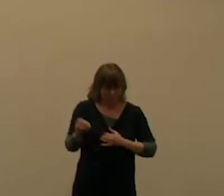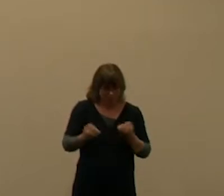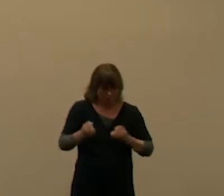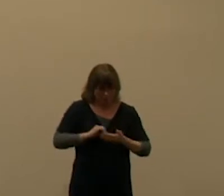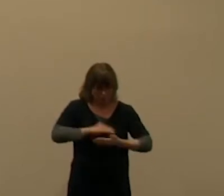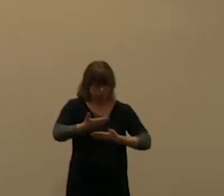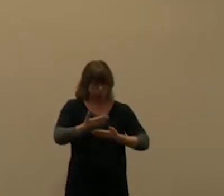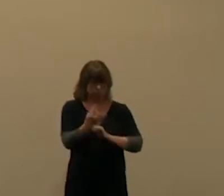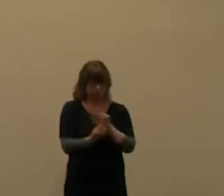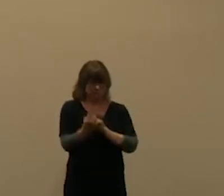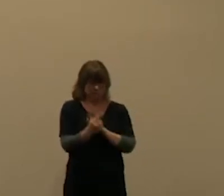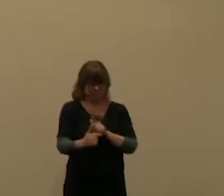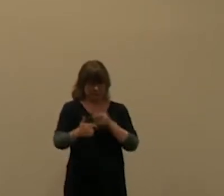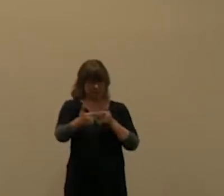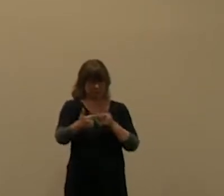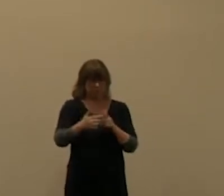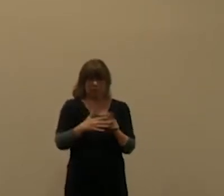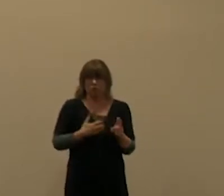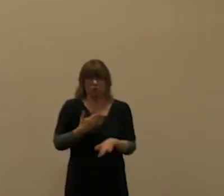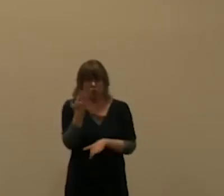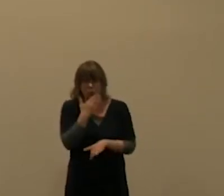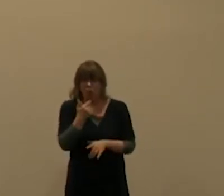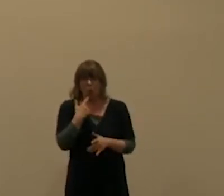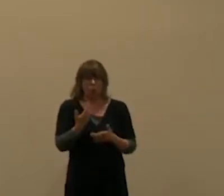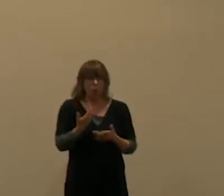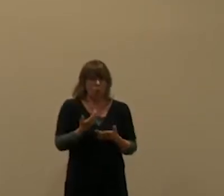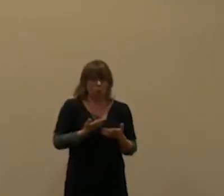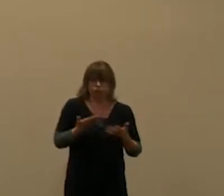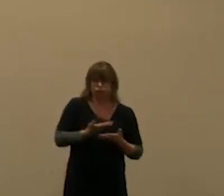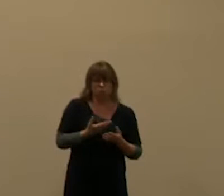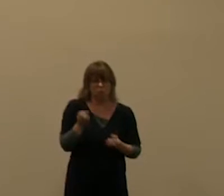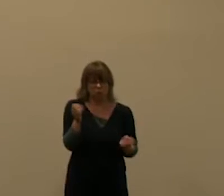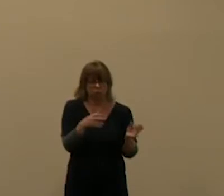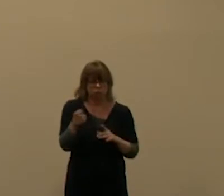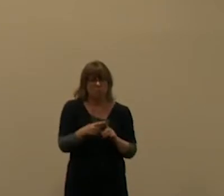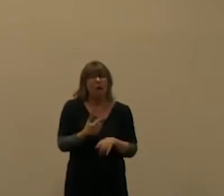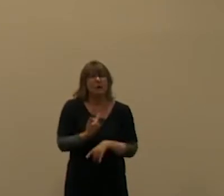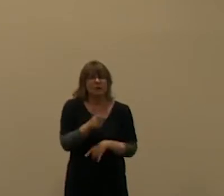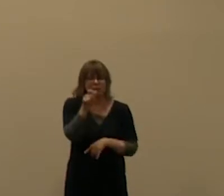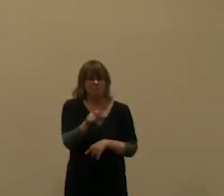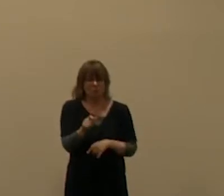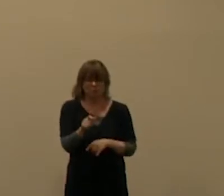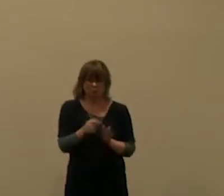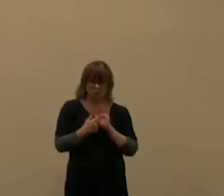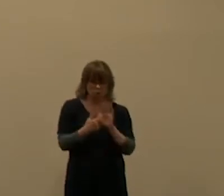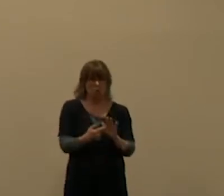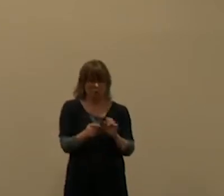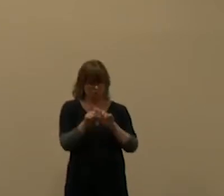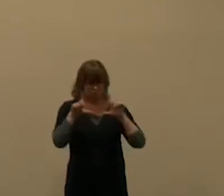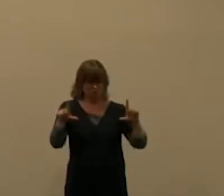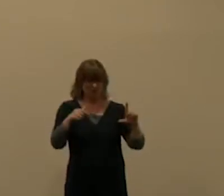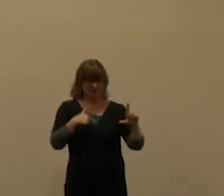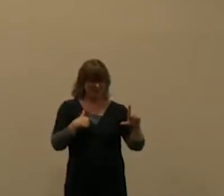is great if it's just a talk or just some brainstorming. But if somebody's showing something on their